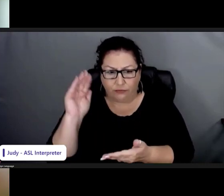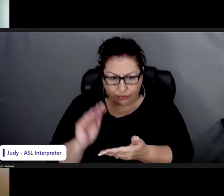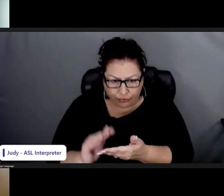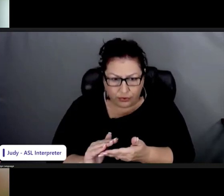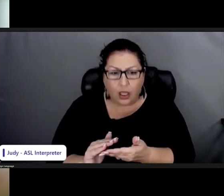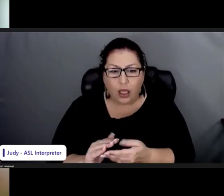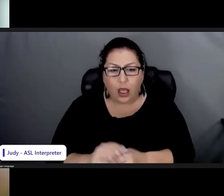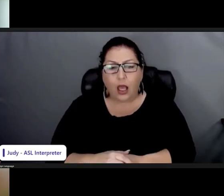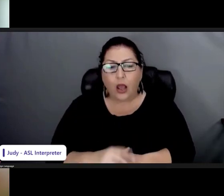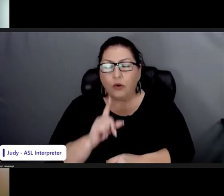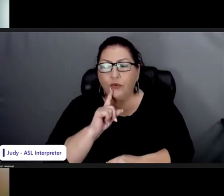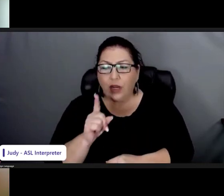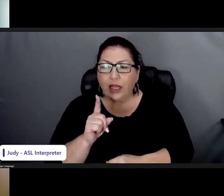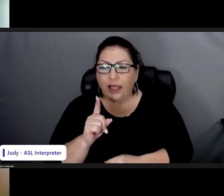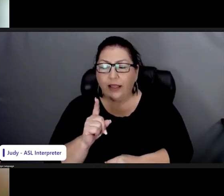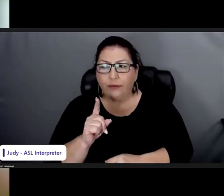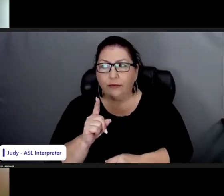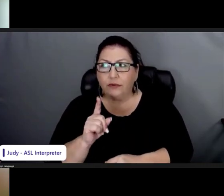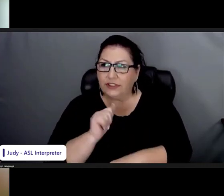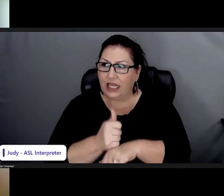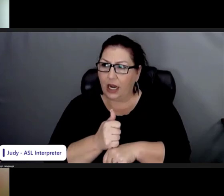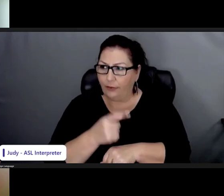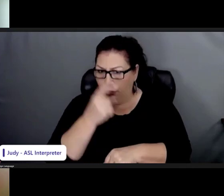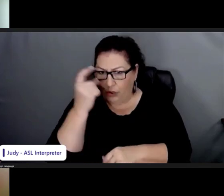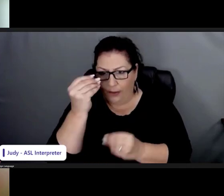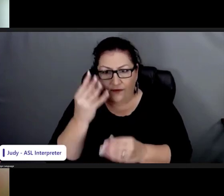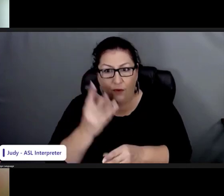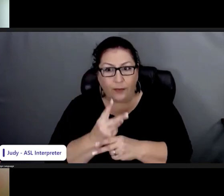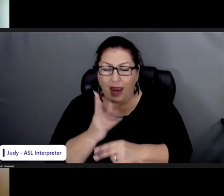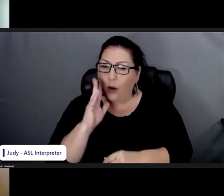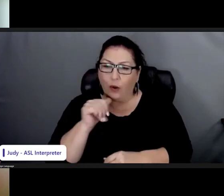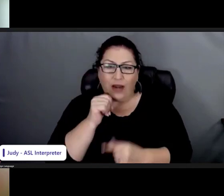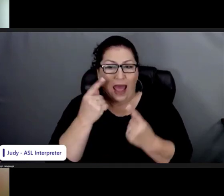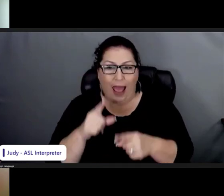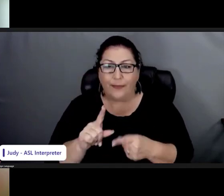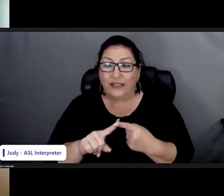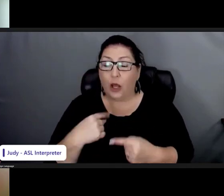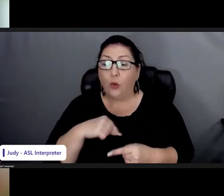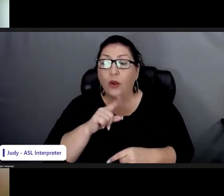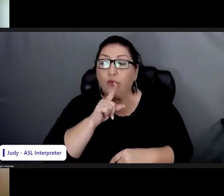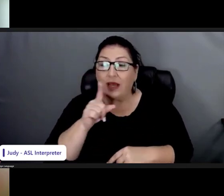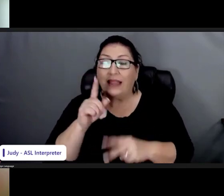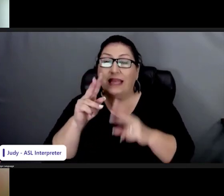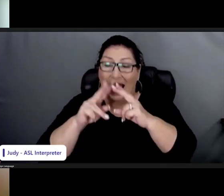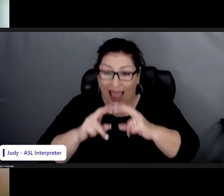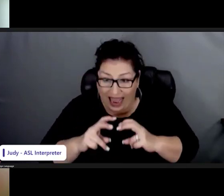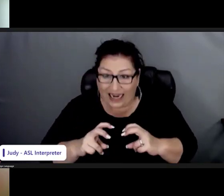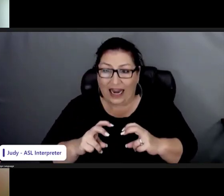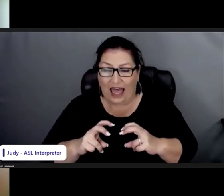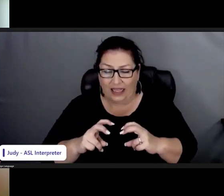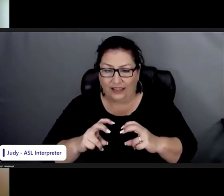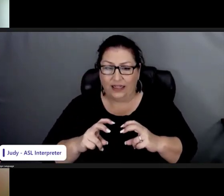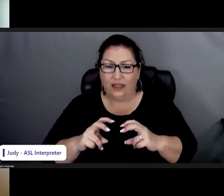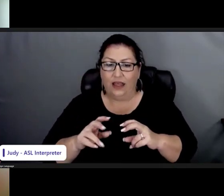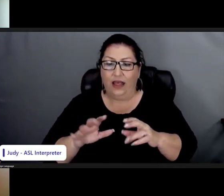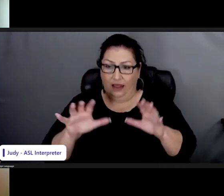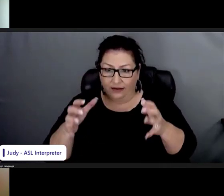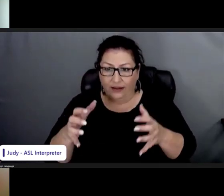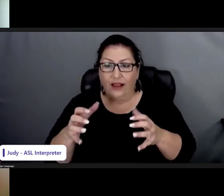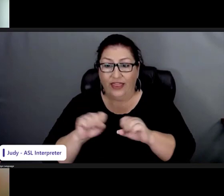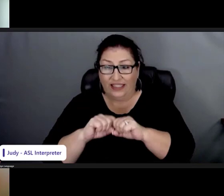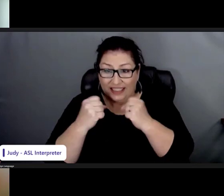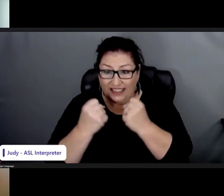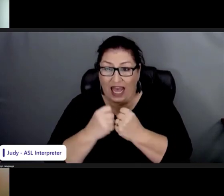putting together trauma-informed care will not happen until we really analyze the society that has